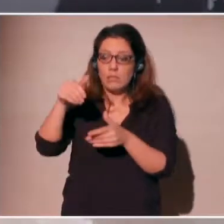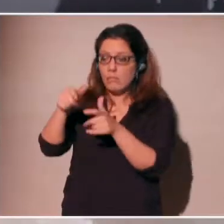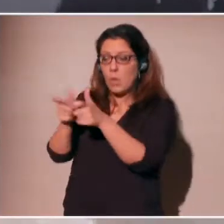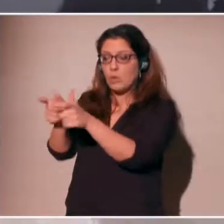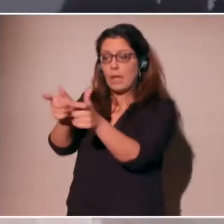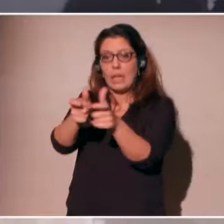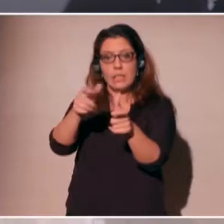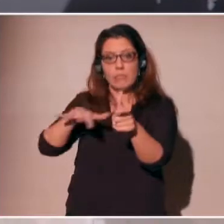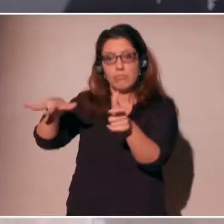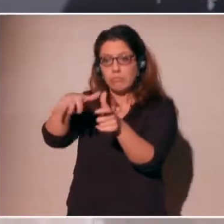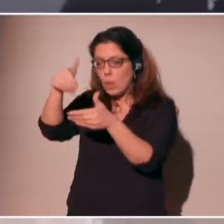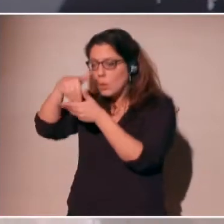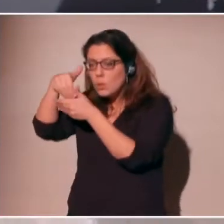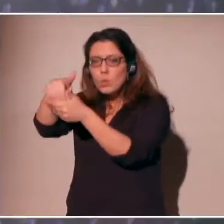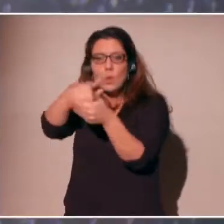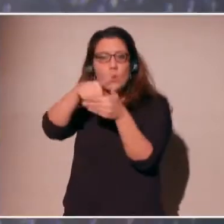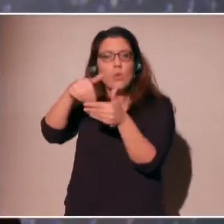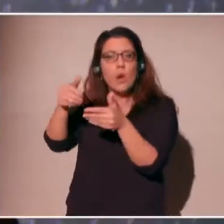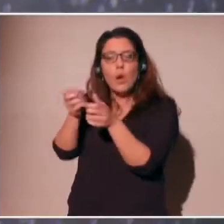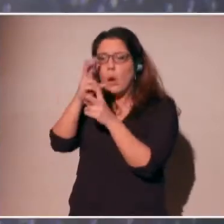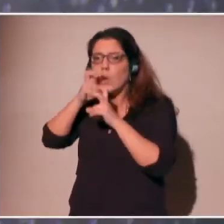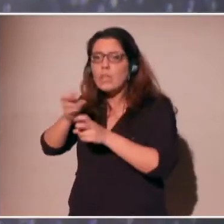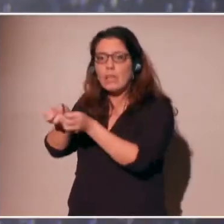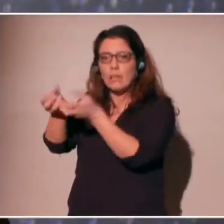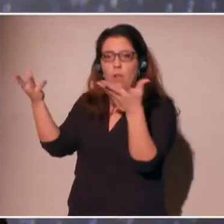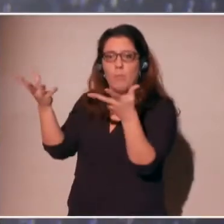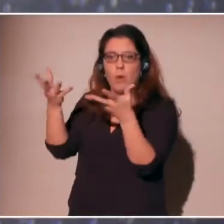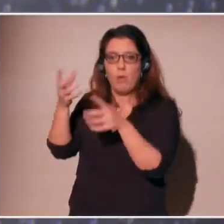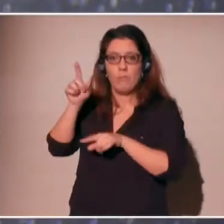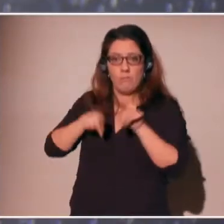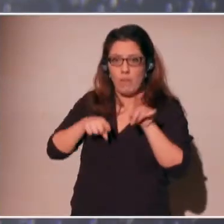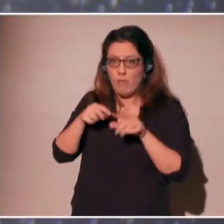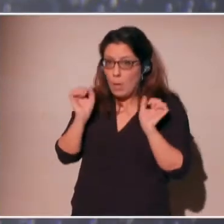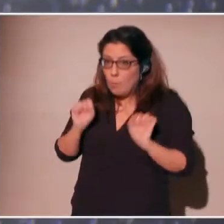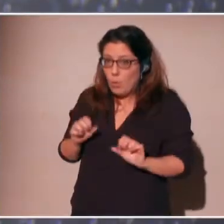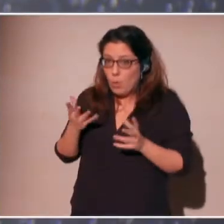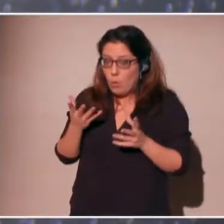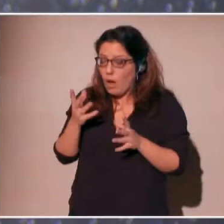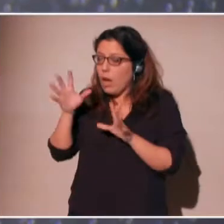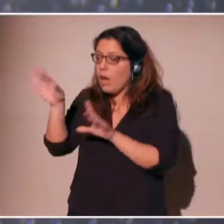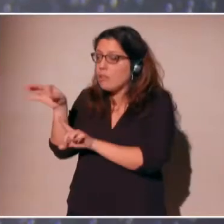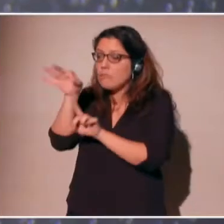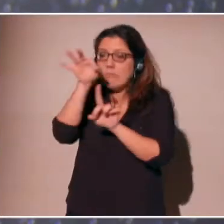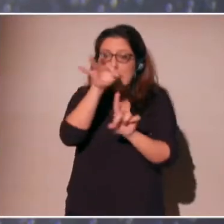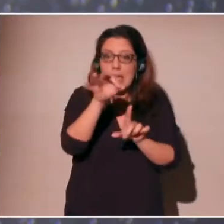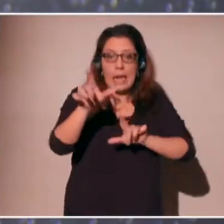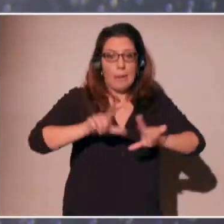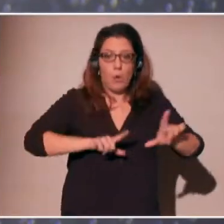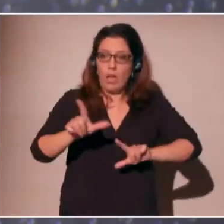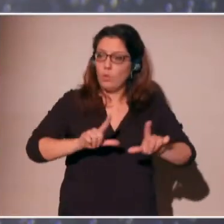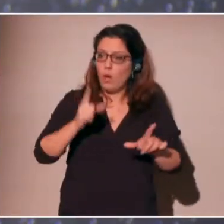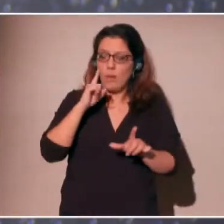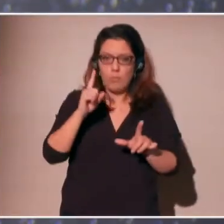business, and that is very important. And in businesses where there is an R&D activity, it is sometimes possible to